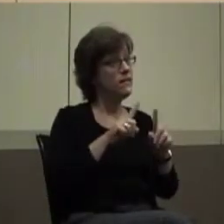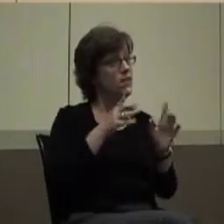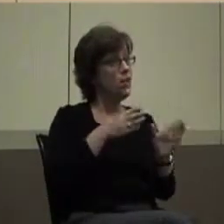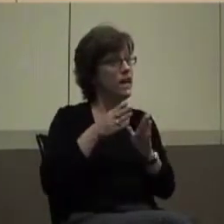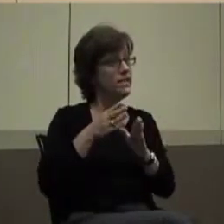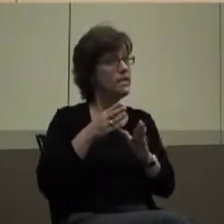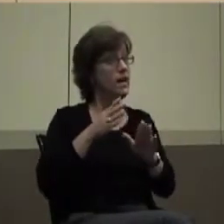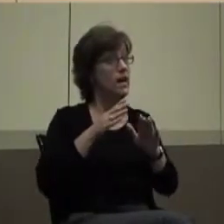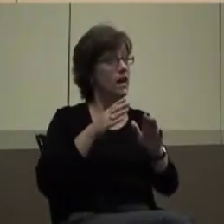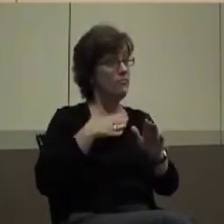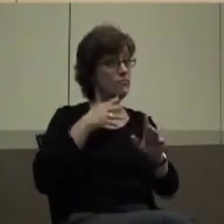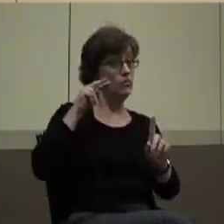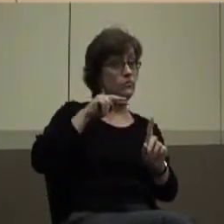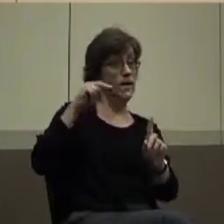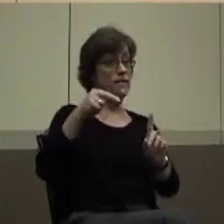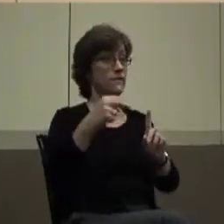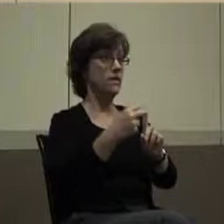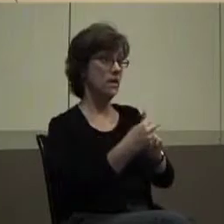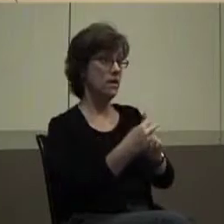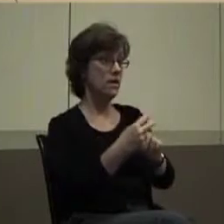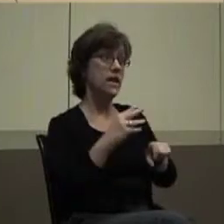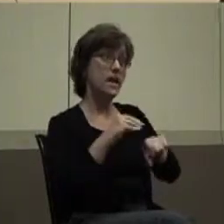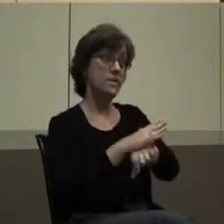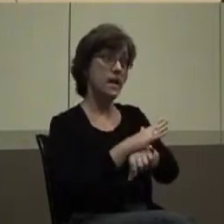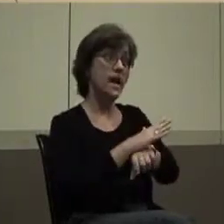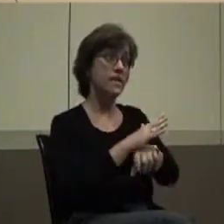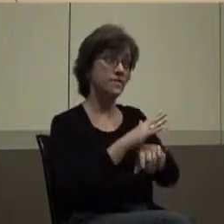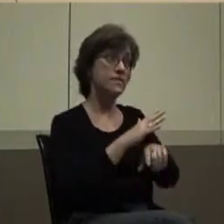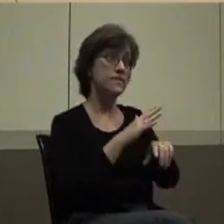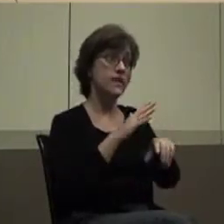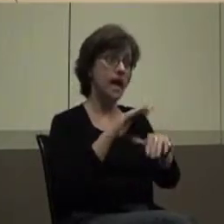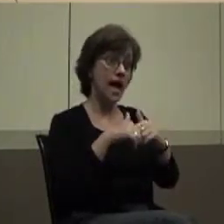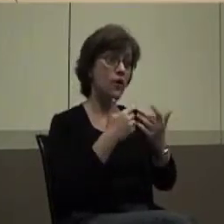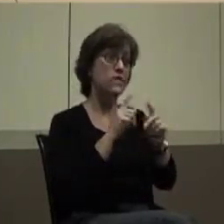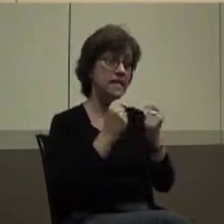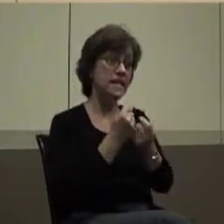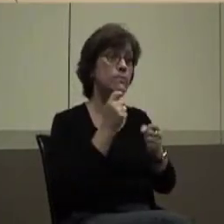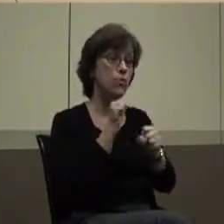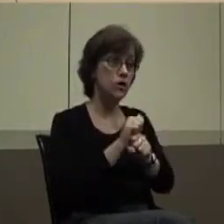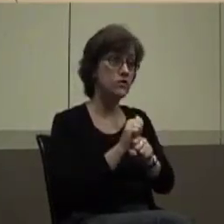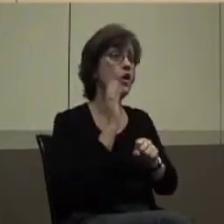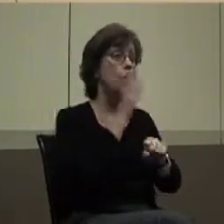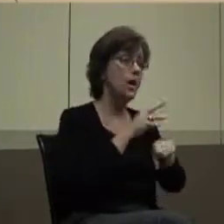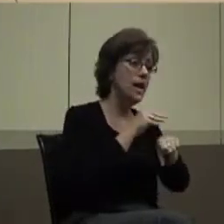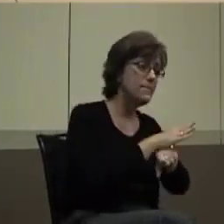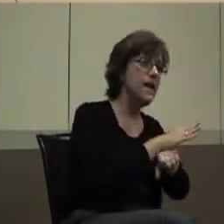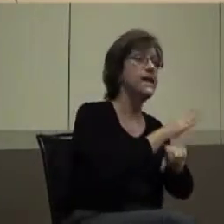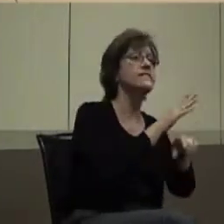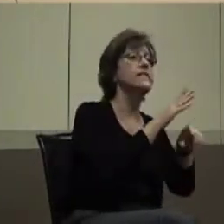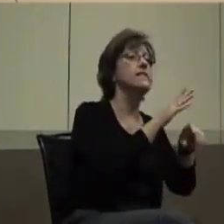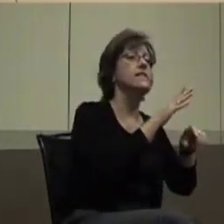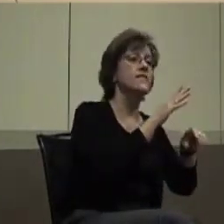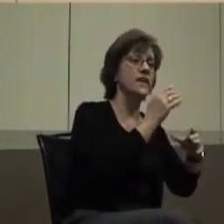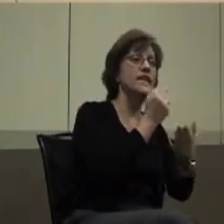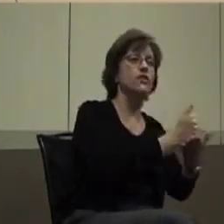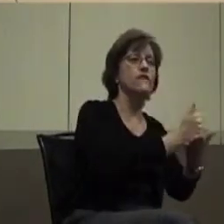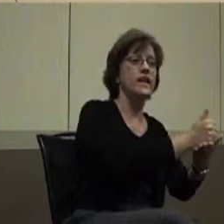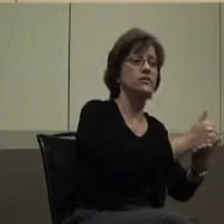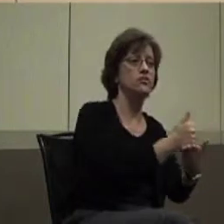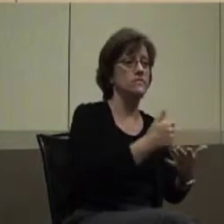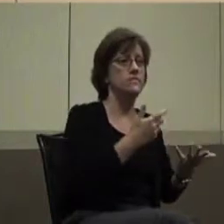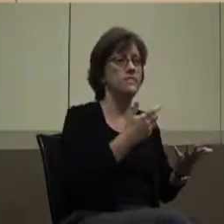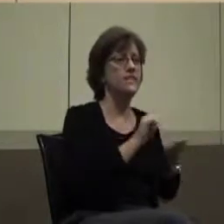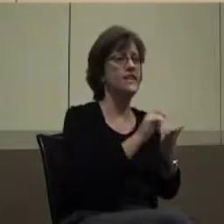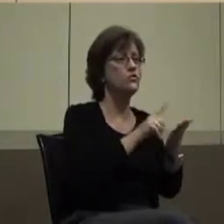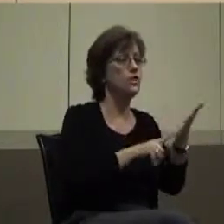work impact the classroom functioning? That will impact the intervention. That's really what we're trying to get at this, which is why we don't try to say